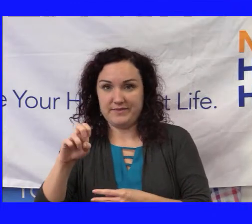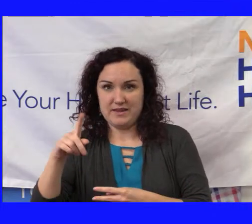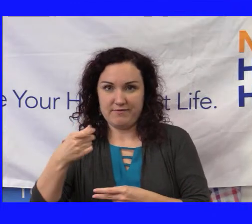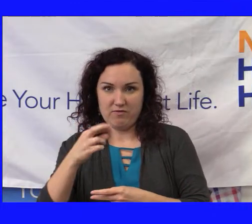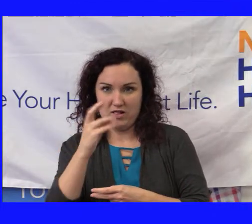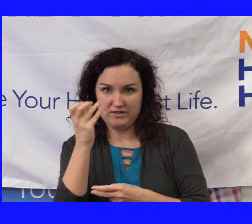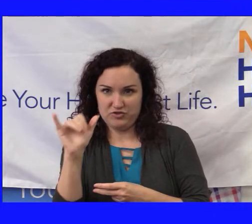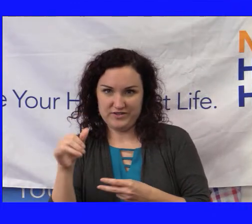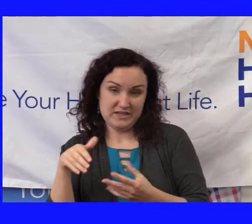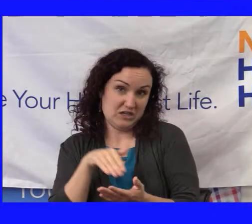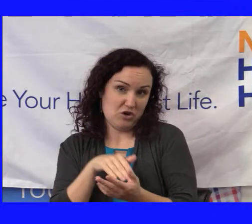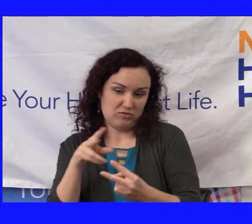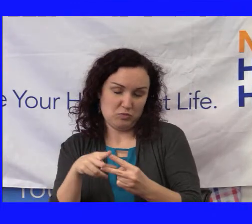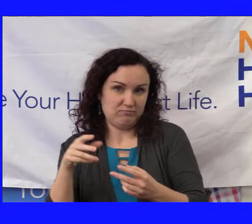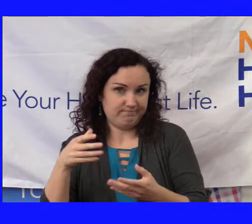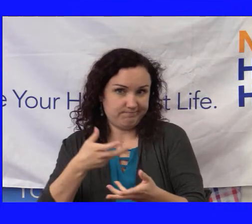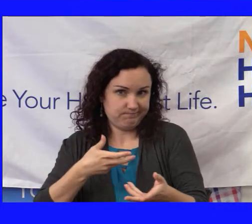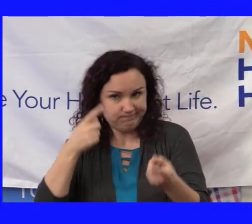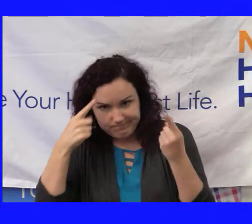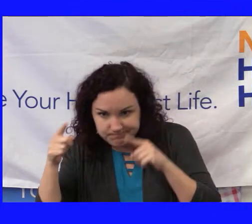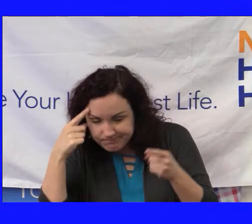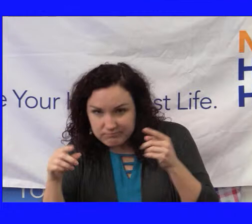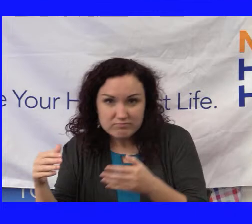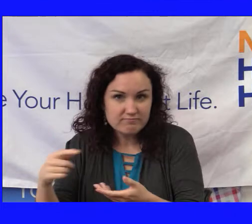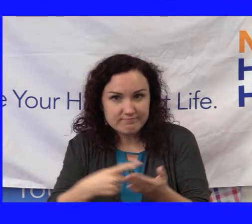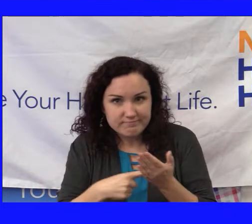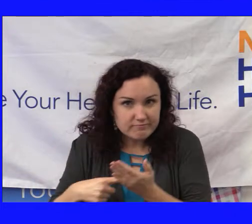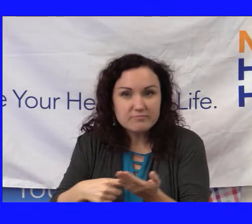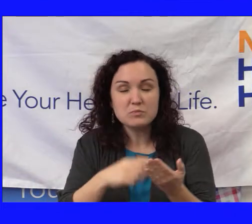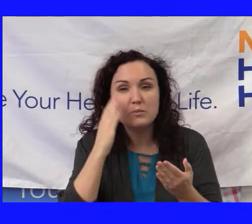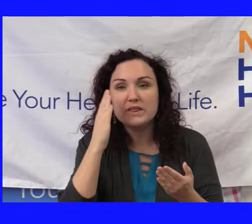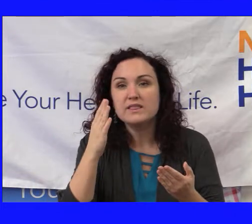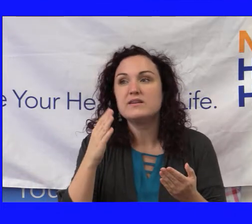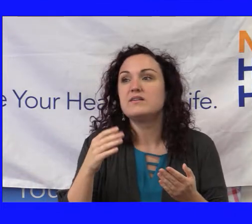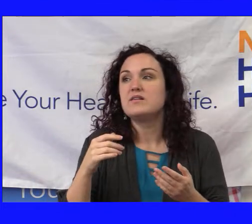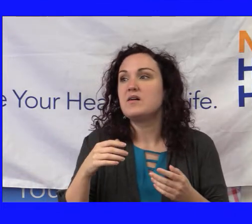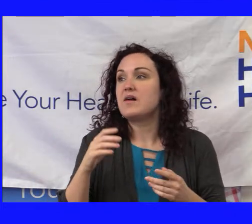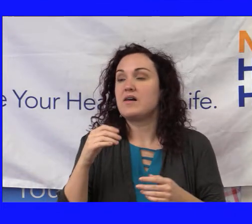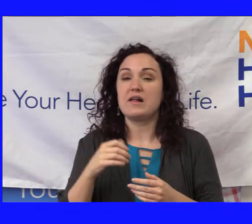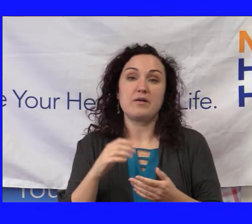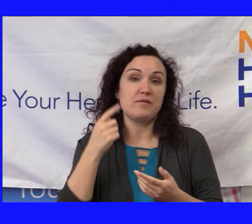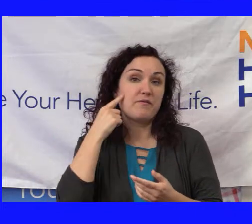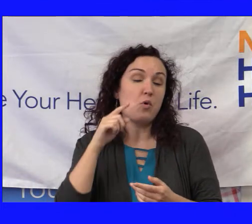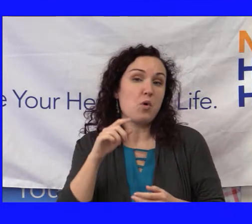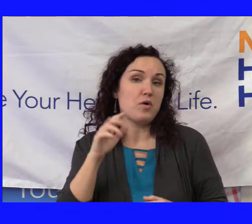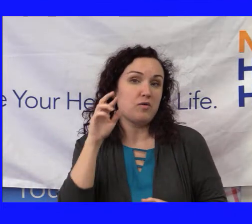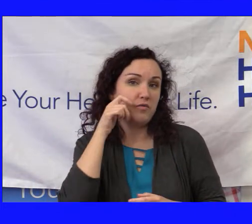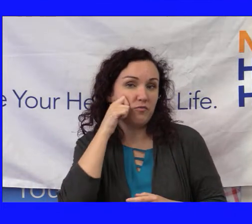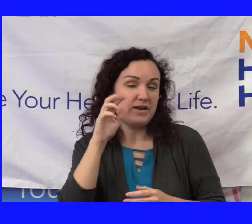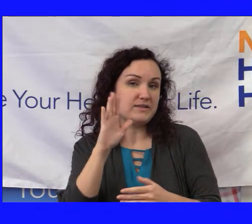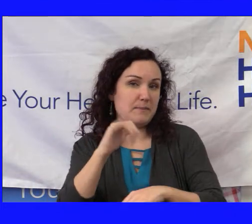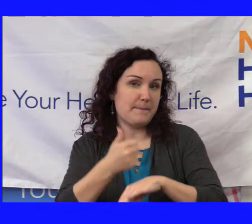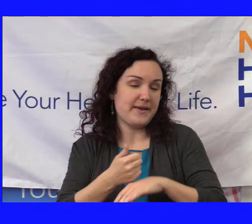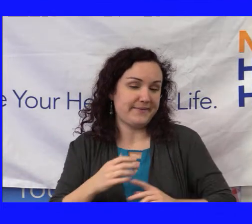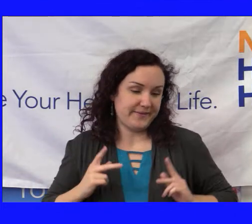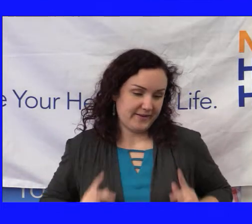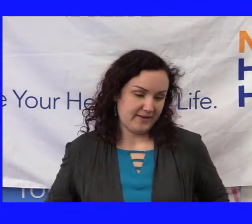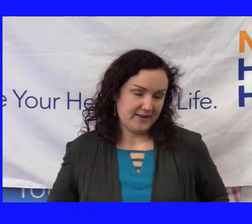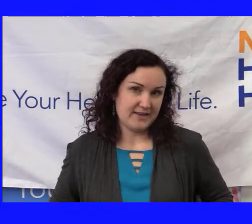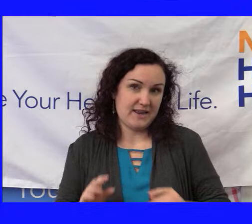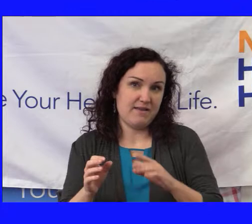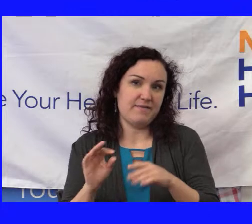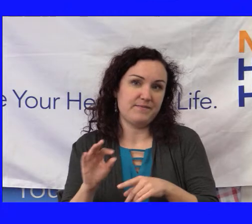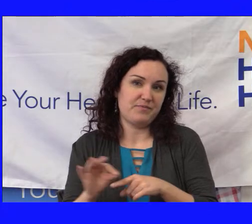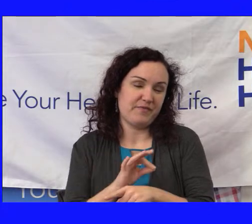really forte into the water, talking about race-based kidney function testing. So finally, Epic and our partners at Northwell and